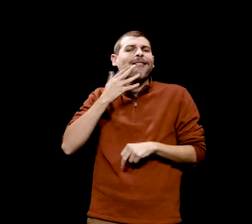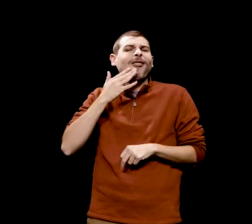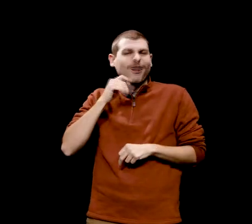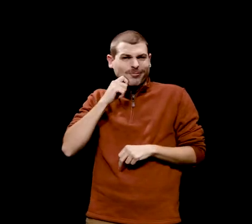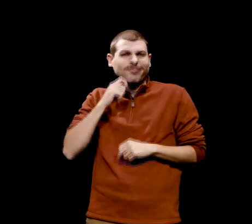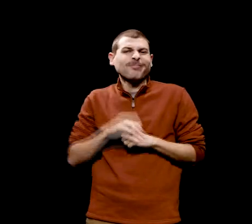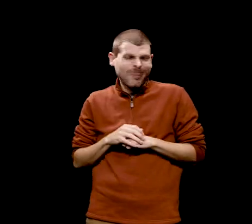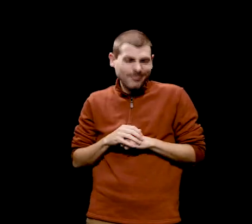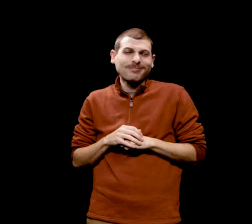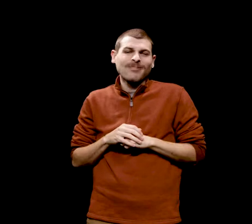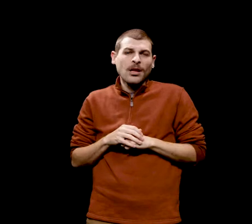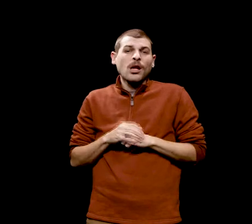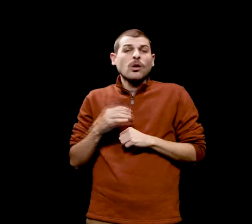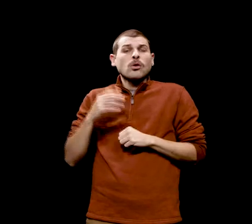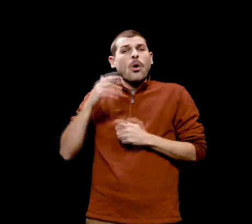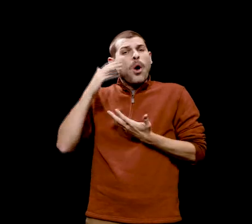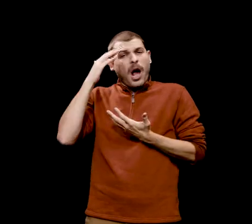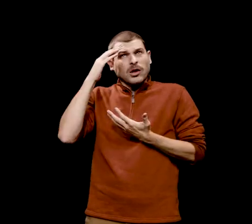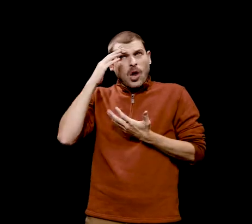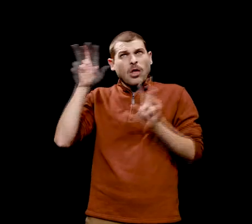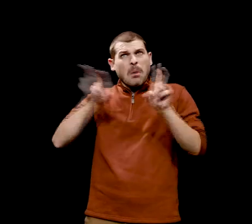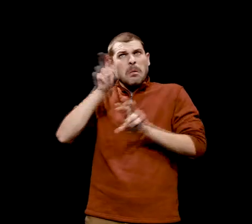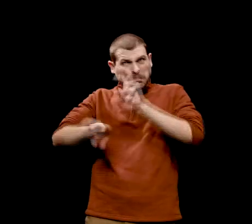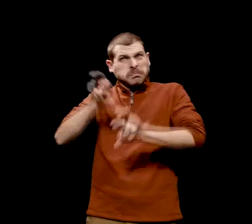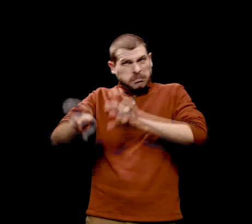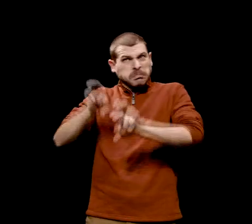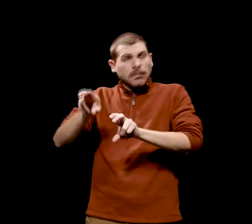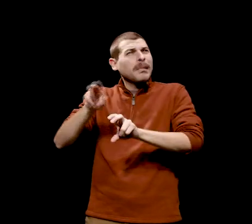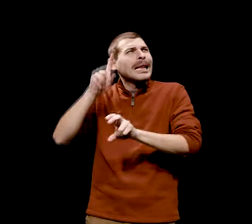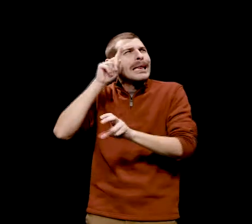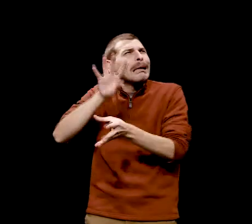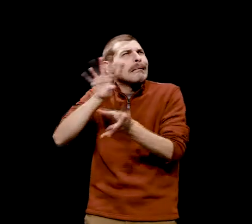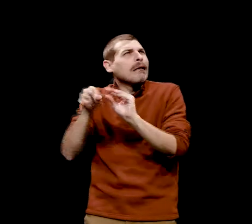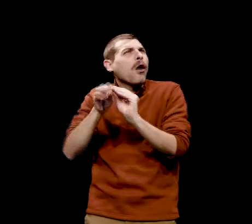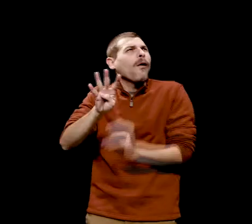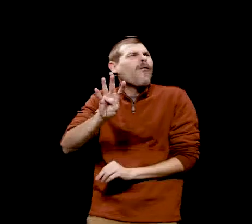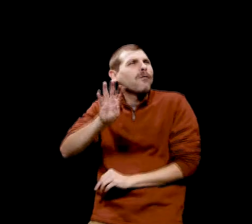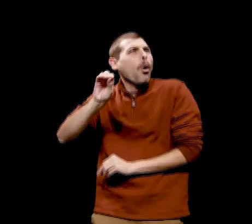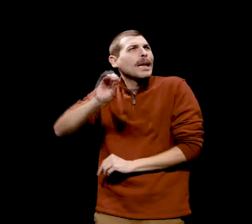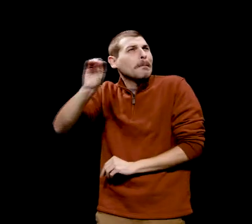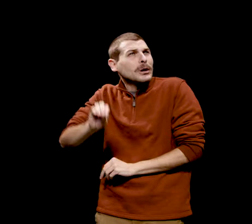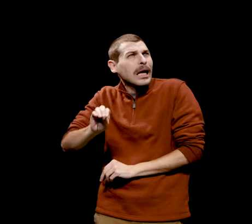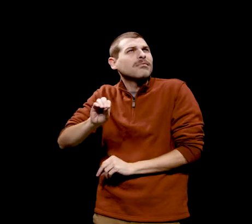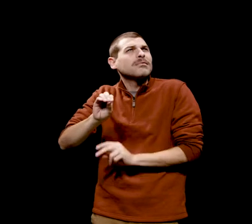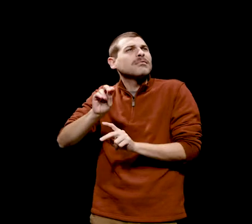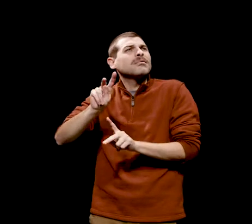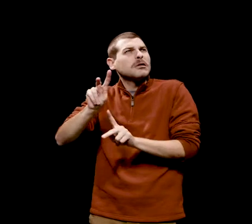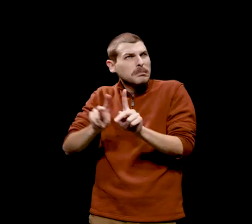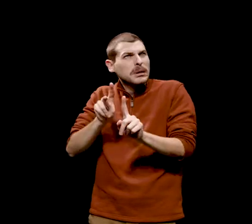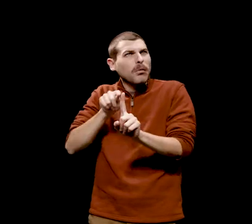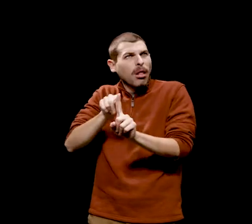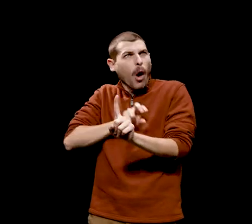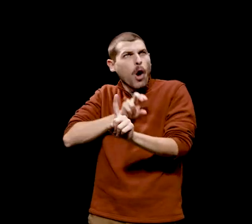about 40% of those dollars went specifically to business owners or operators that identify as Black or African